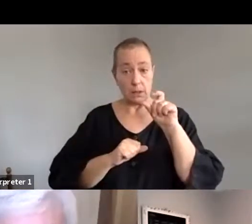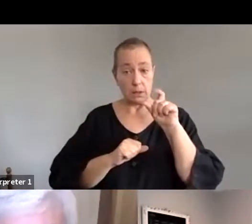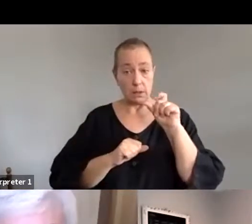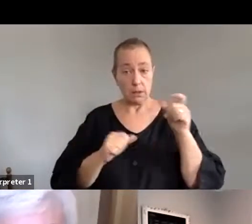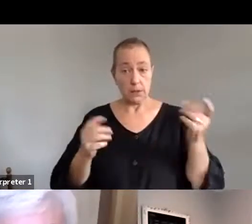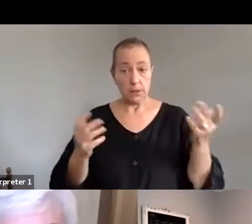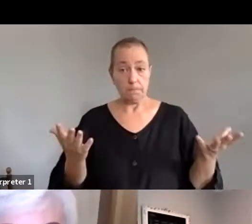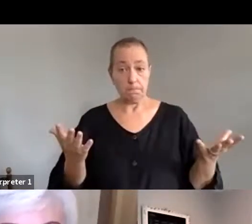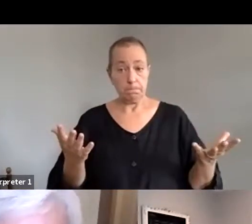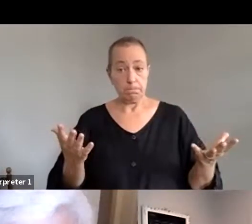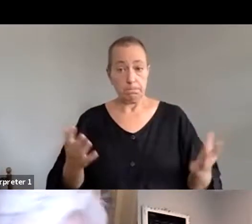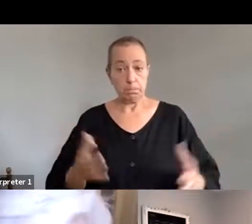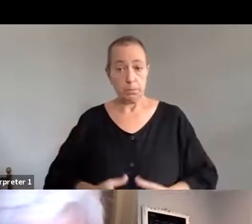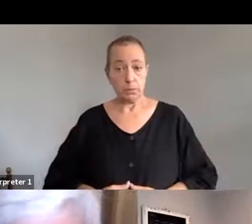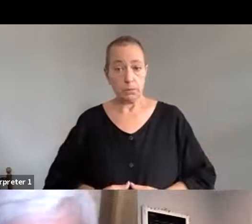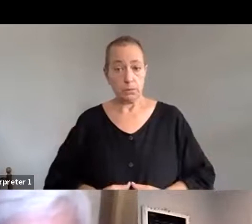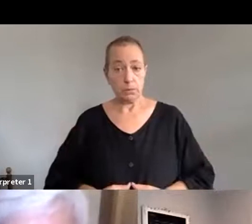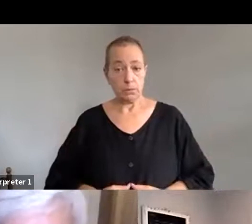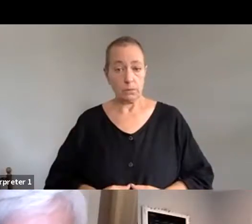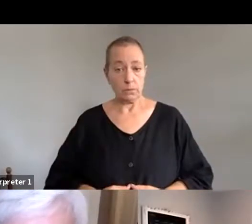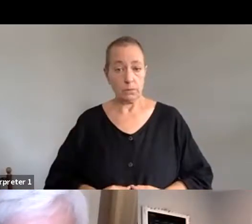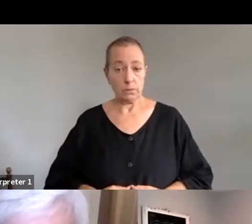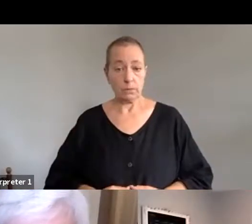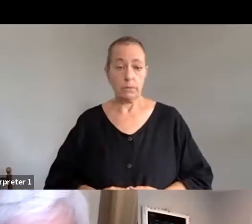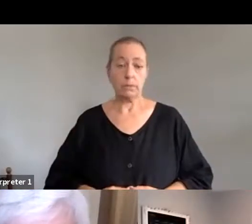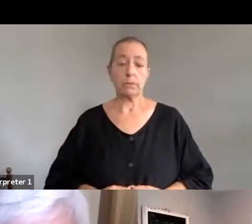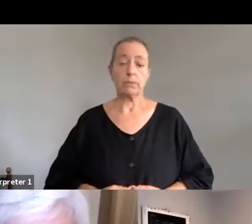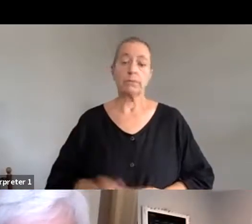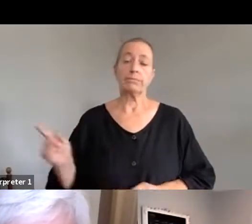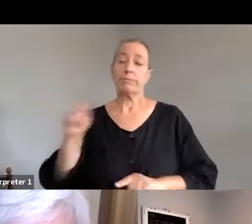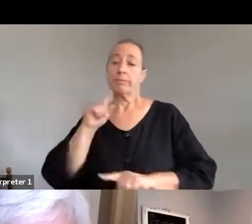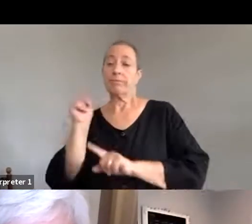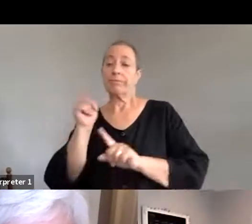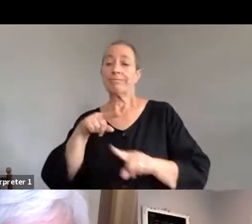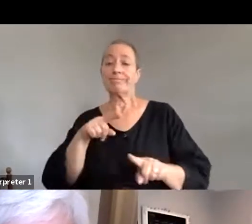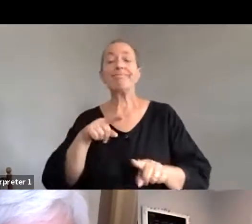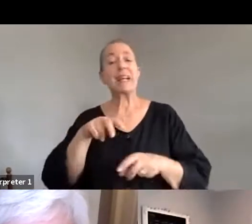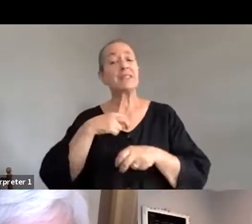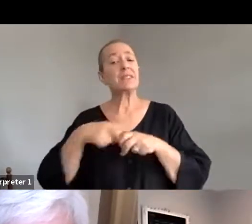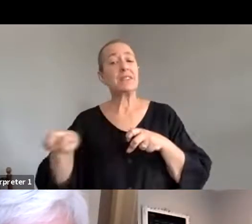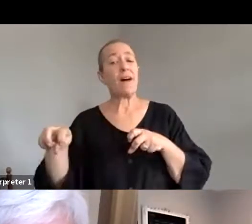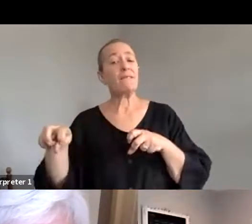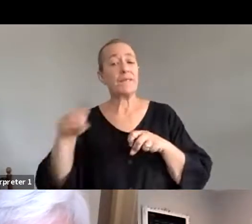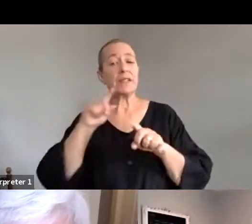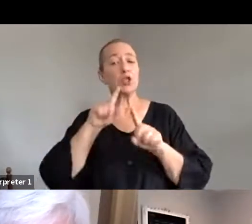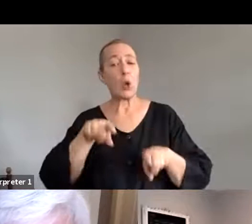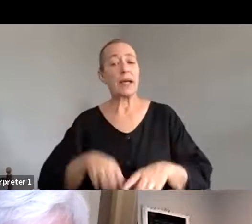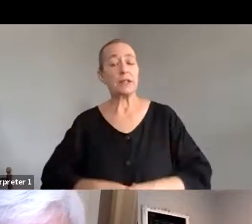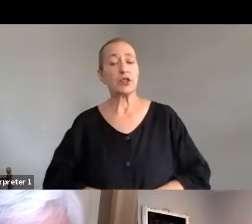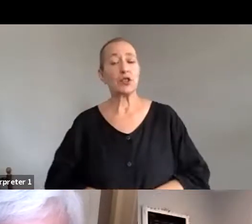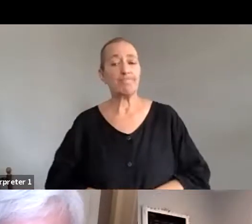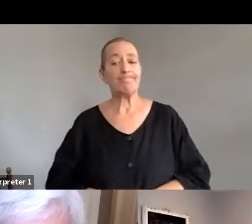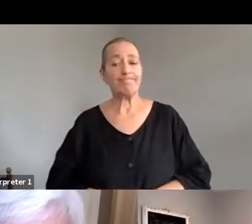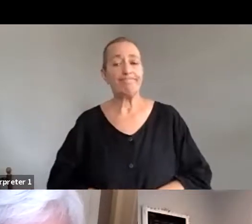permanent? That's really a hard question to answer. The assumption is that